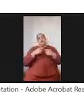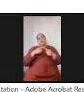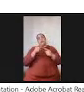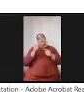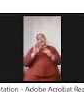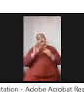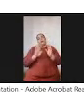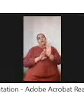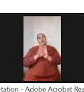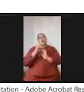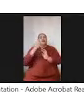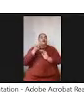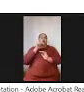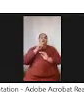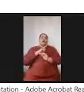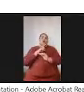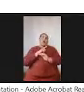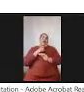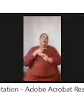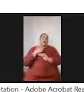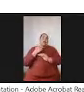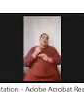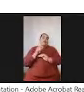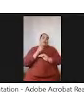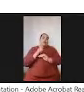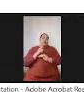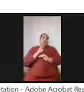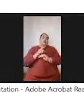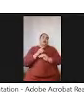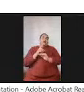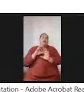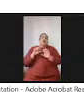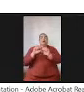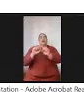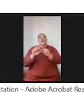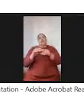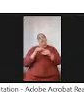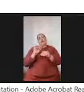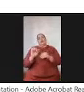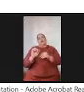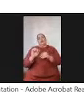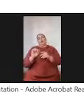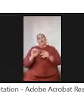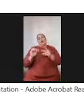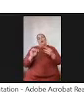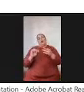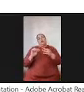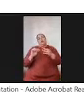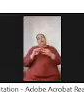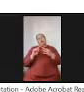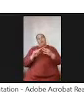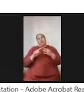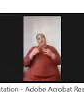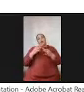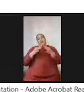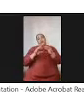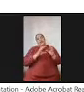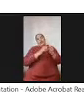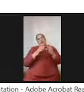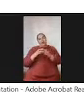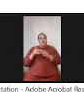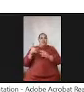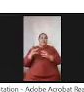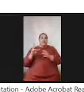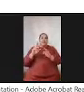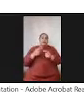in the second quarter due to the fact that we have sort of caught up with regards to the second quarter advances for the political parties that they have been paid either